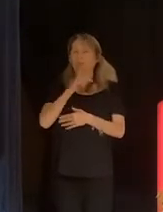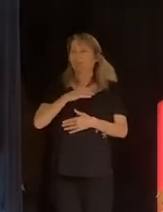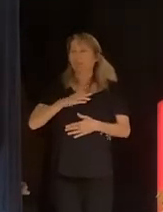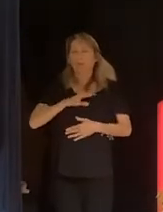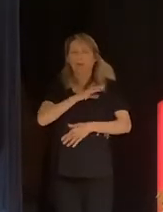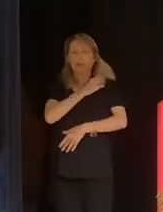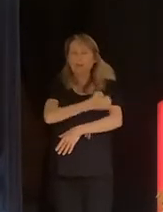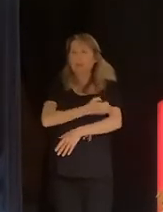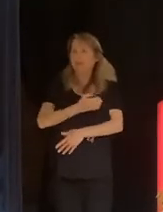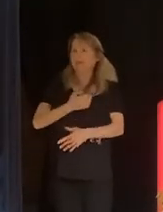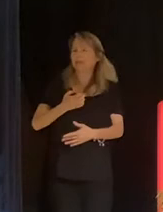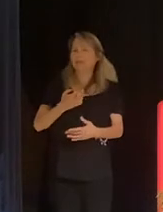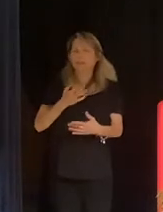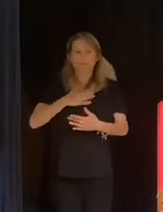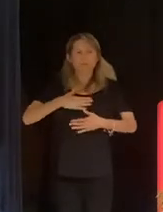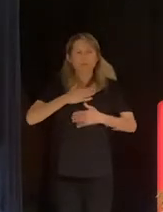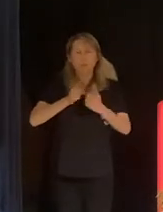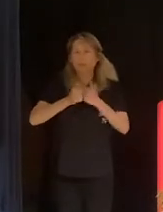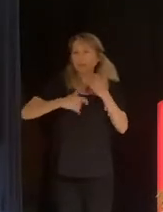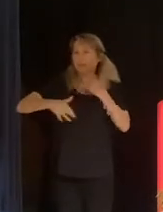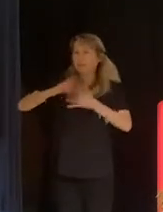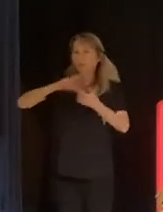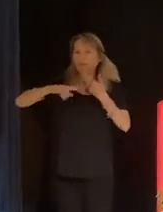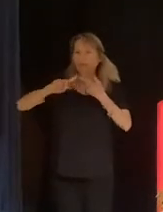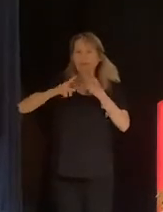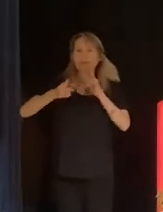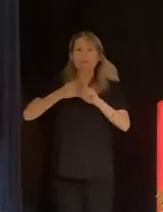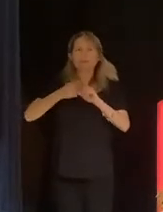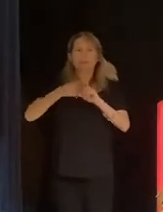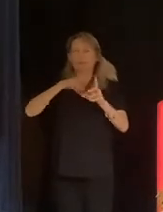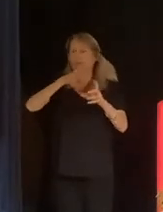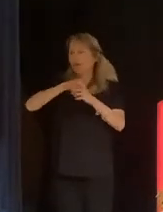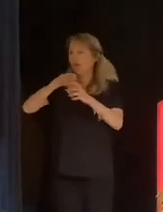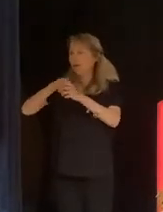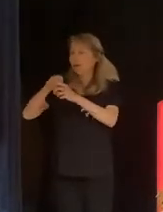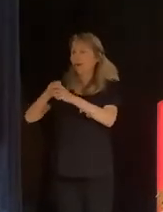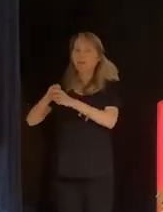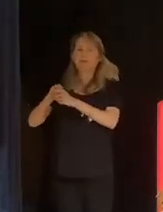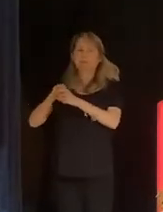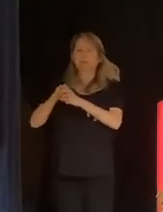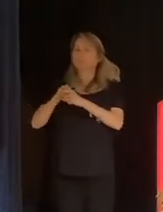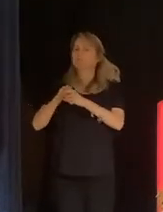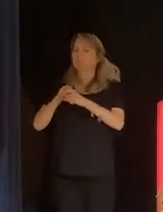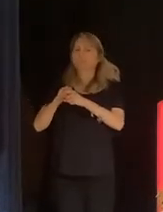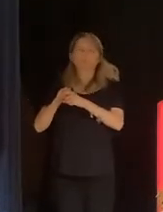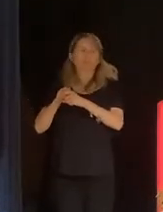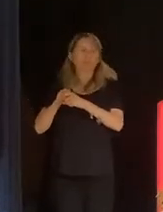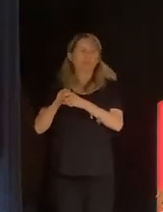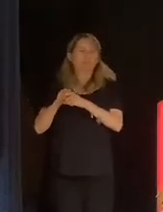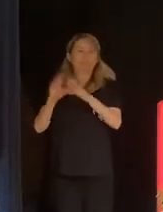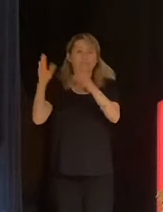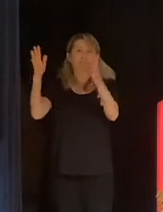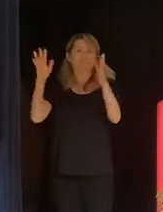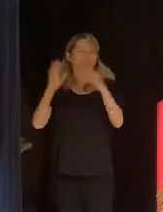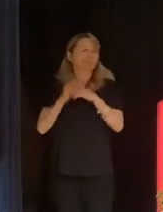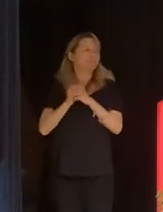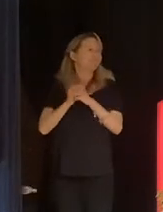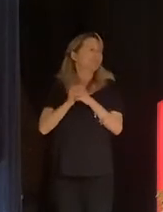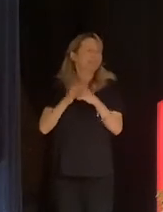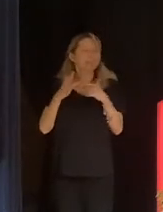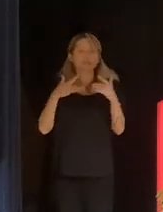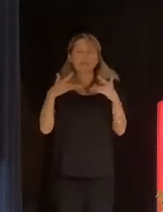companies of his peers, and he willingly participates in all of the activities. He is sensitive, he